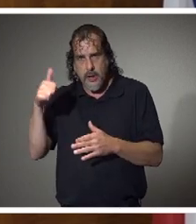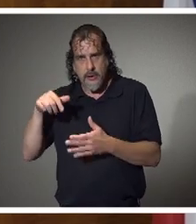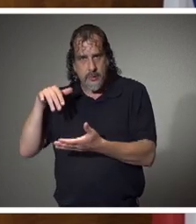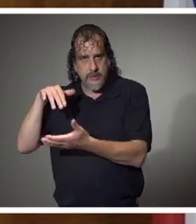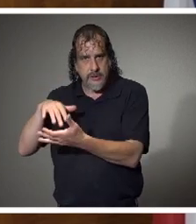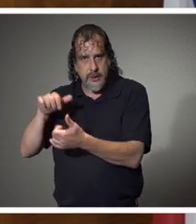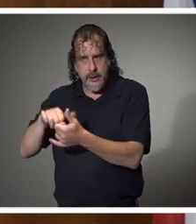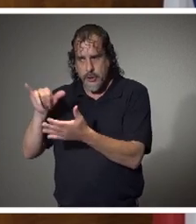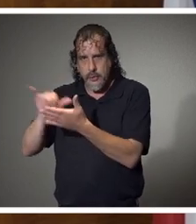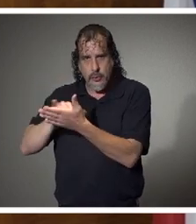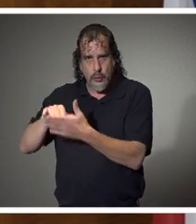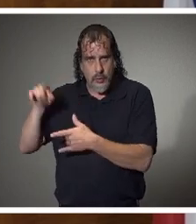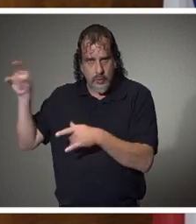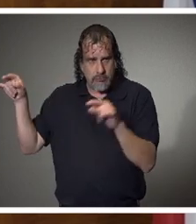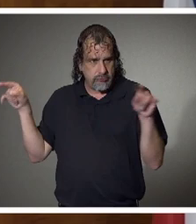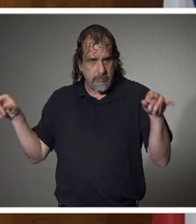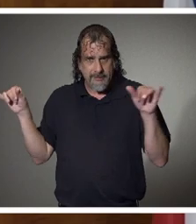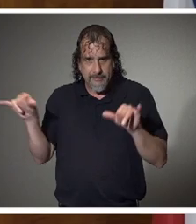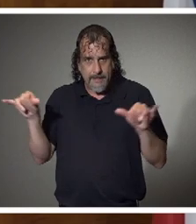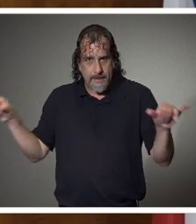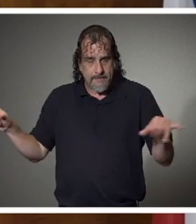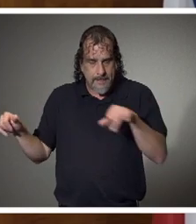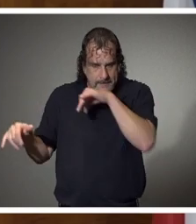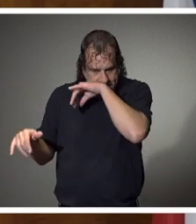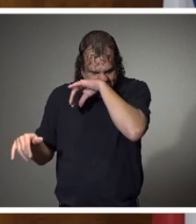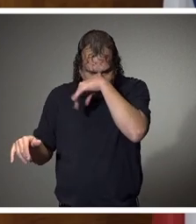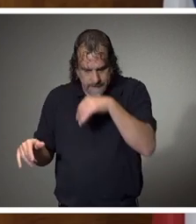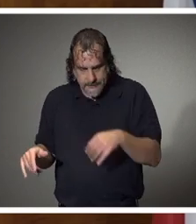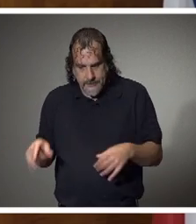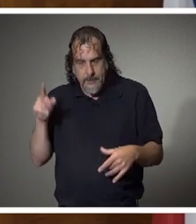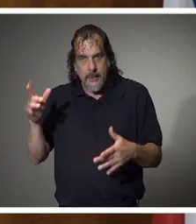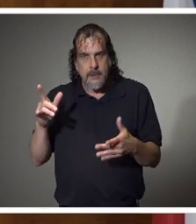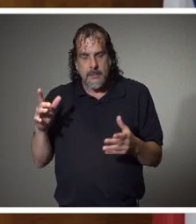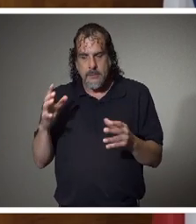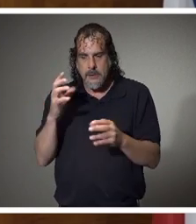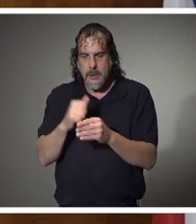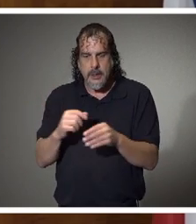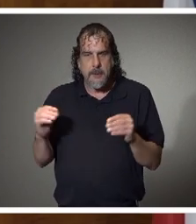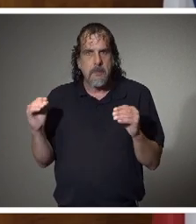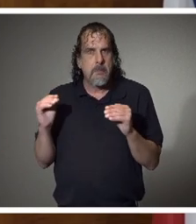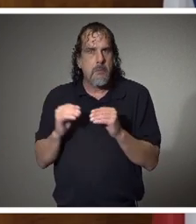in New York State. There are beginning to become more